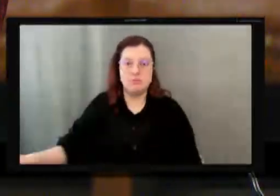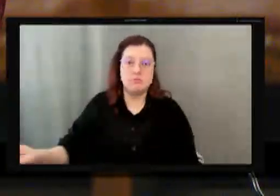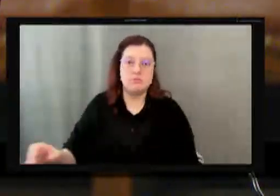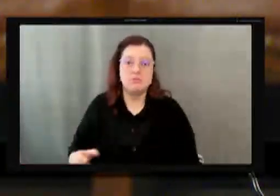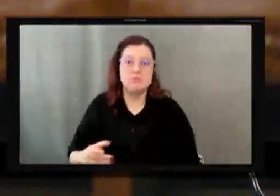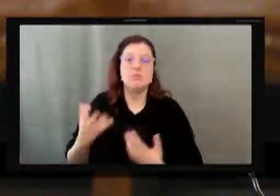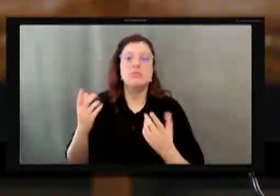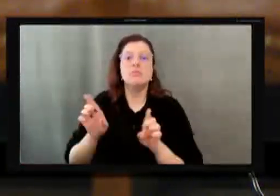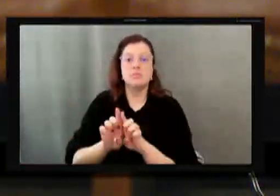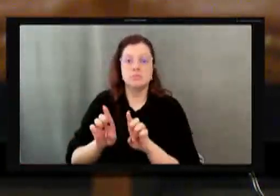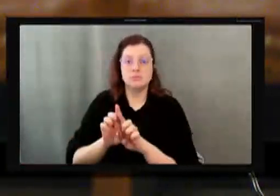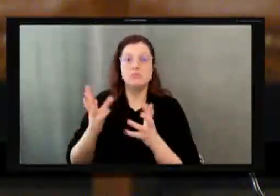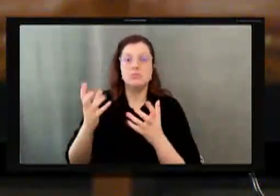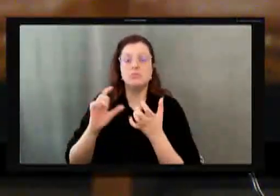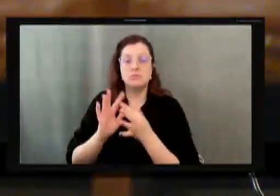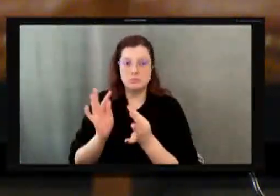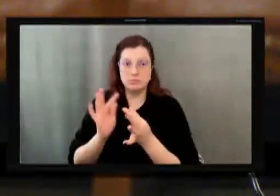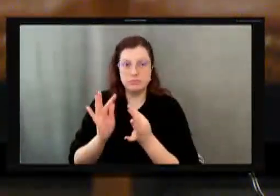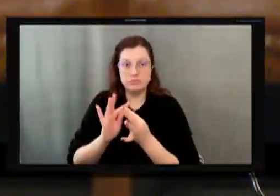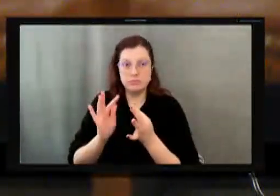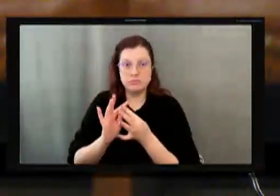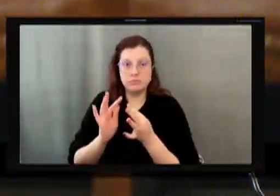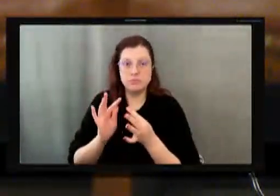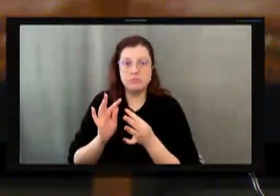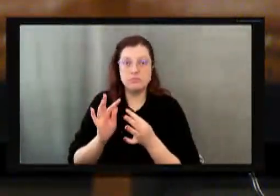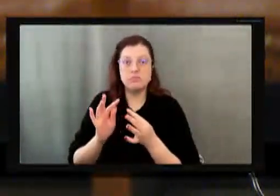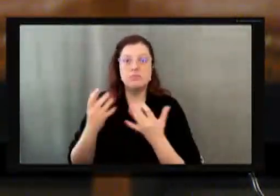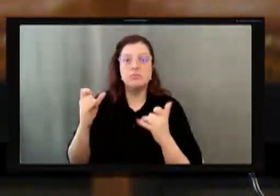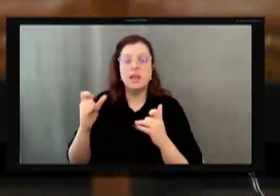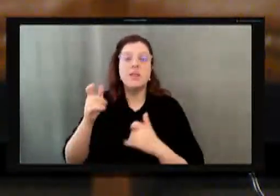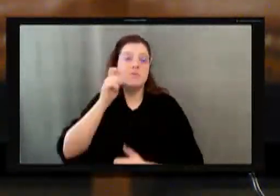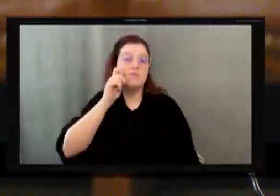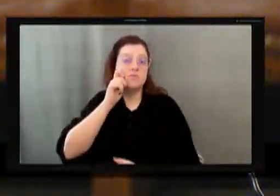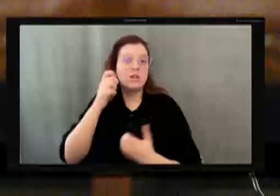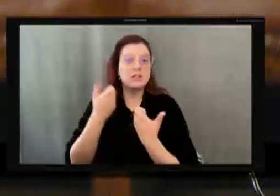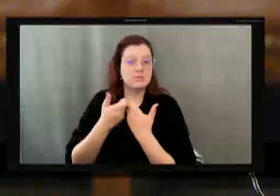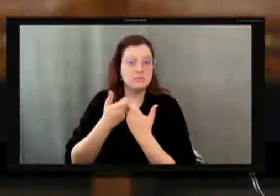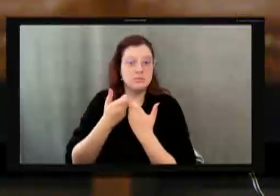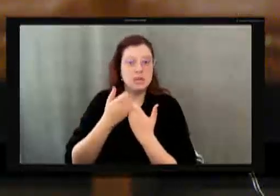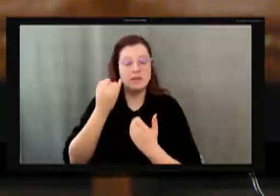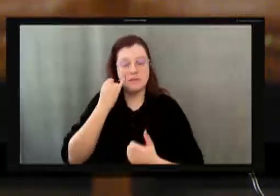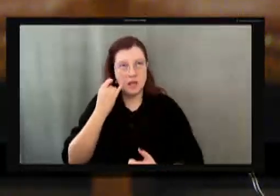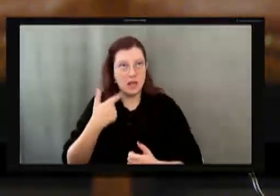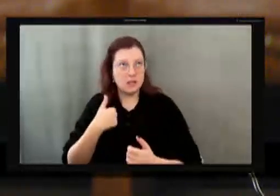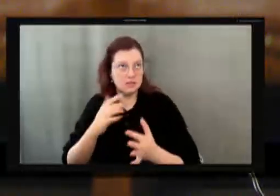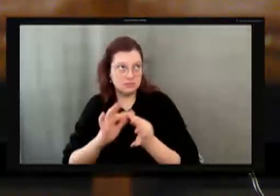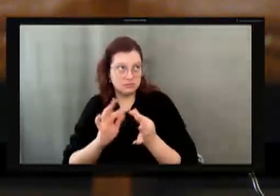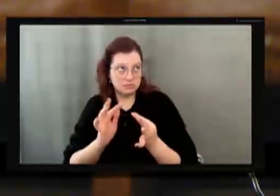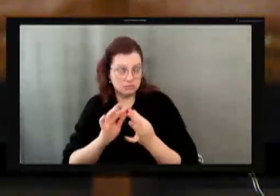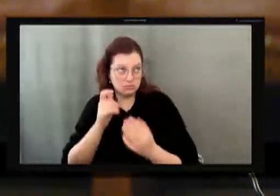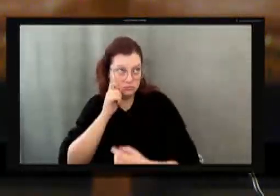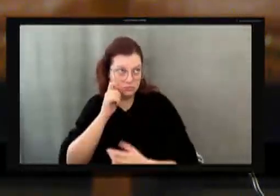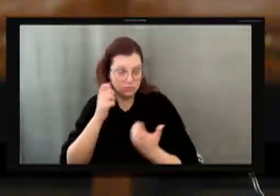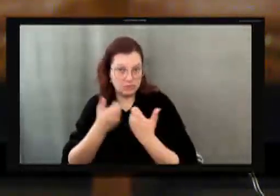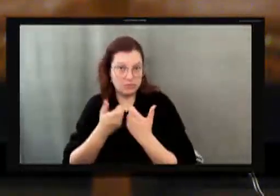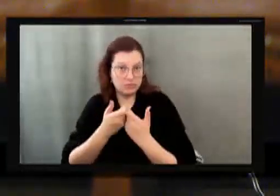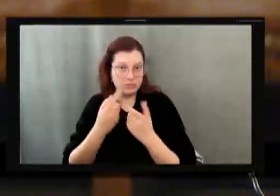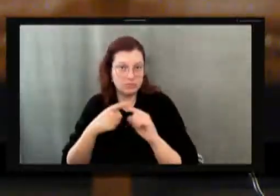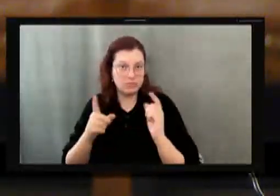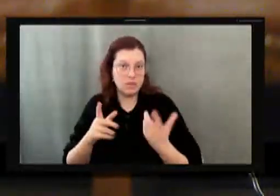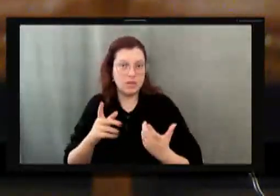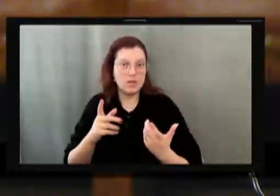say that they played a race game. If I say it, oh, it's a race game. Now look. Look how dark they done